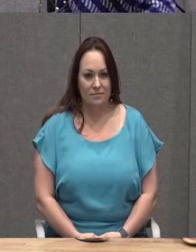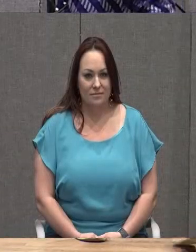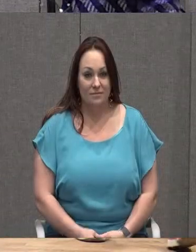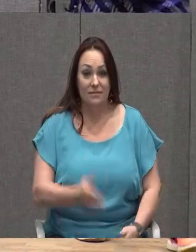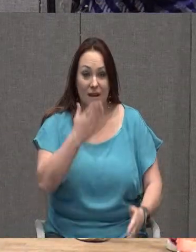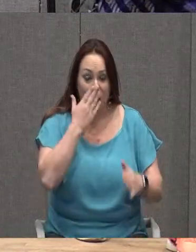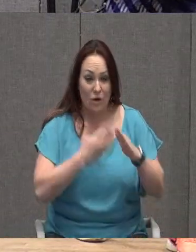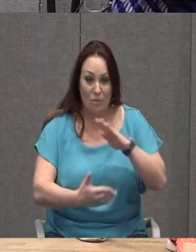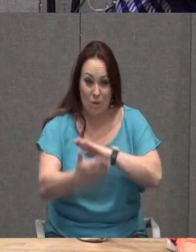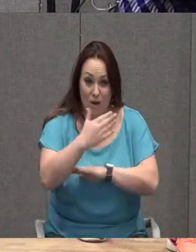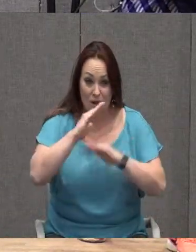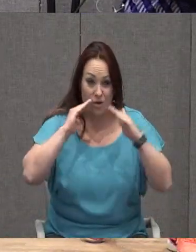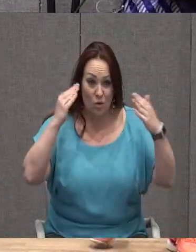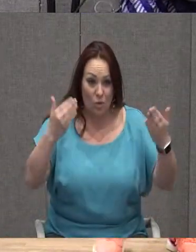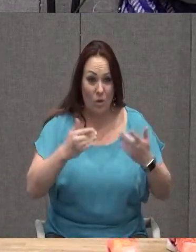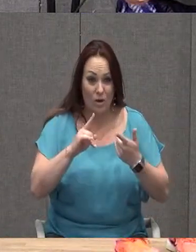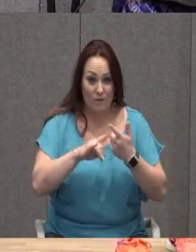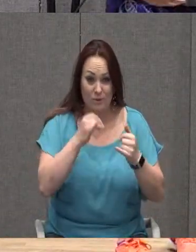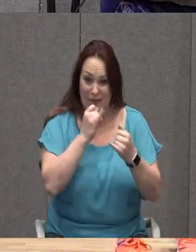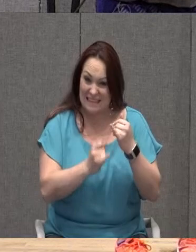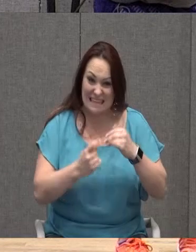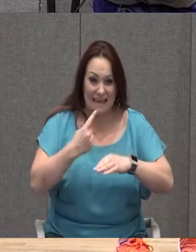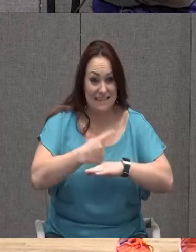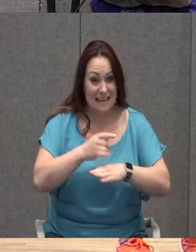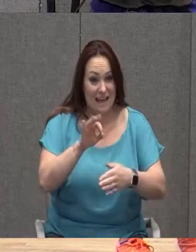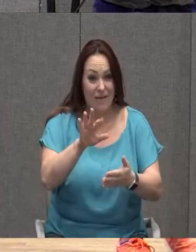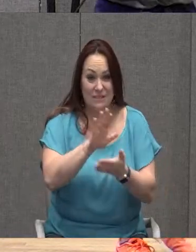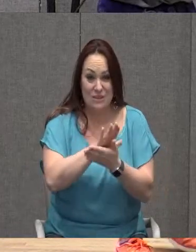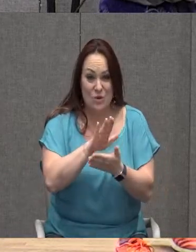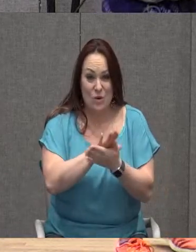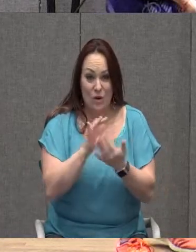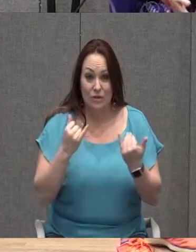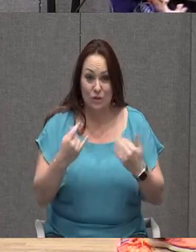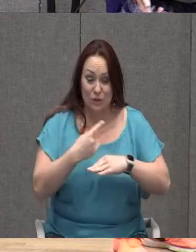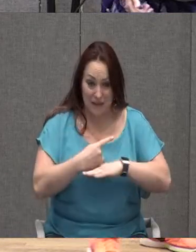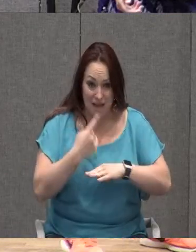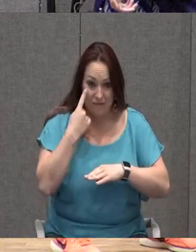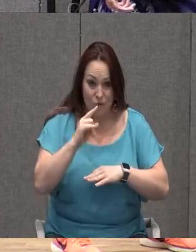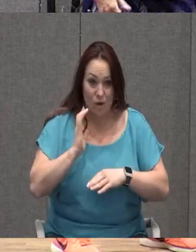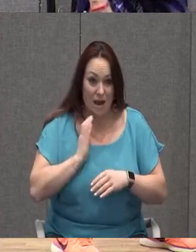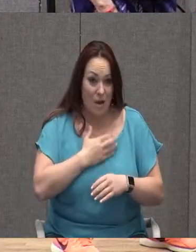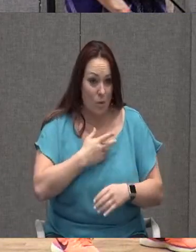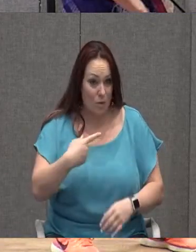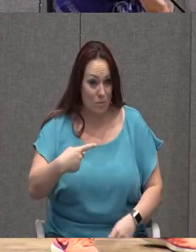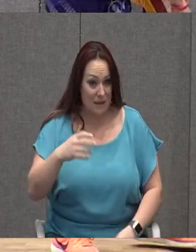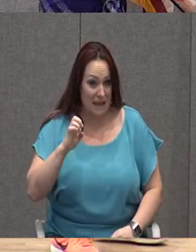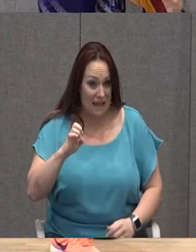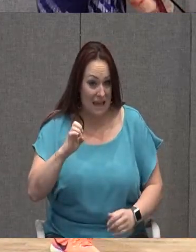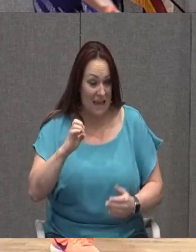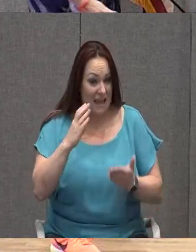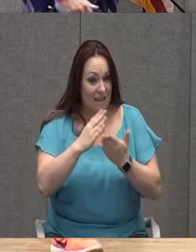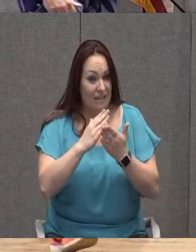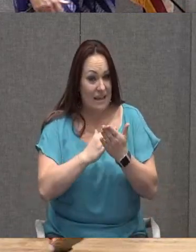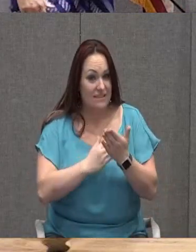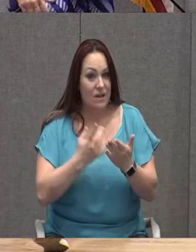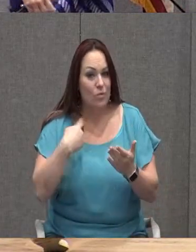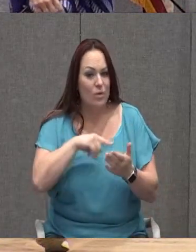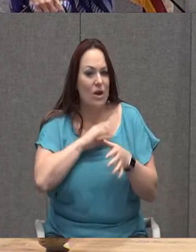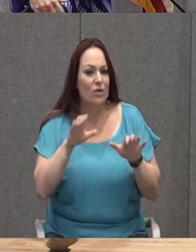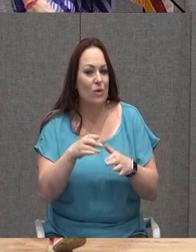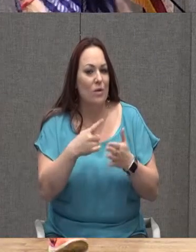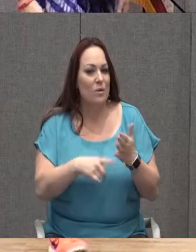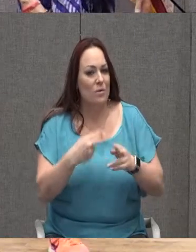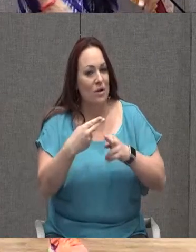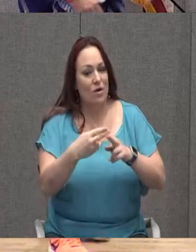Good morning and welcome to the last day of school. Today for our PE lesson, we are doing a virtual field